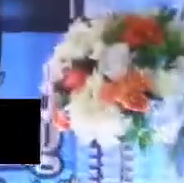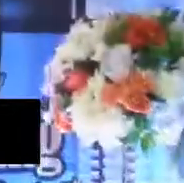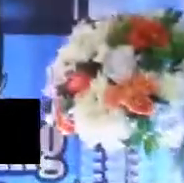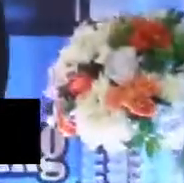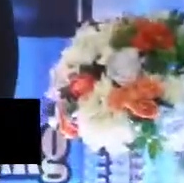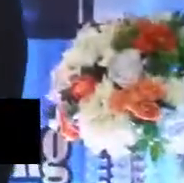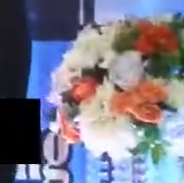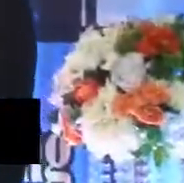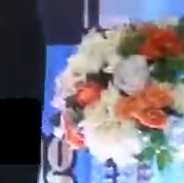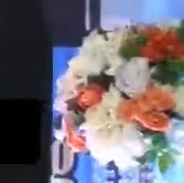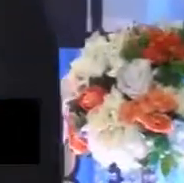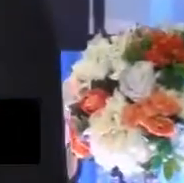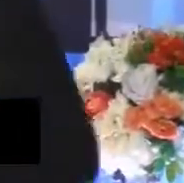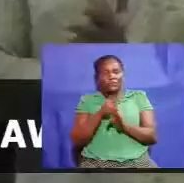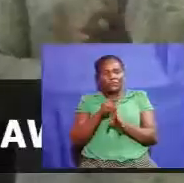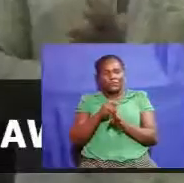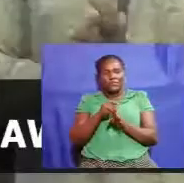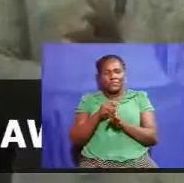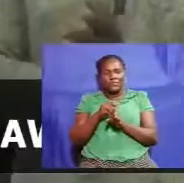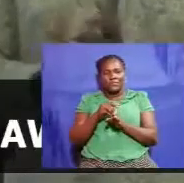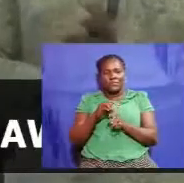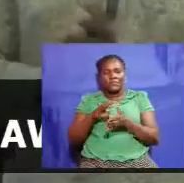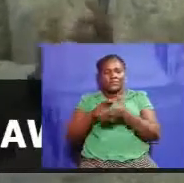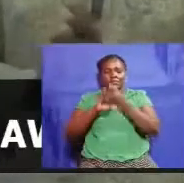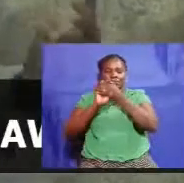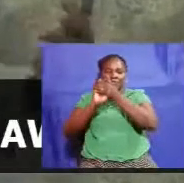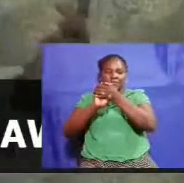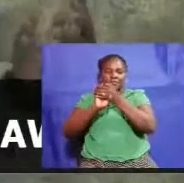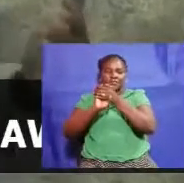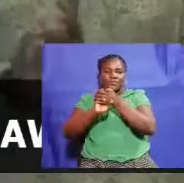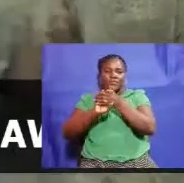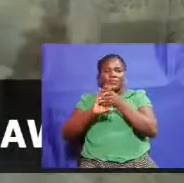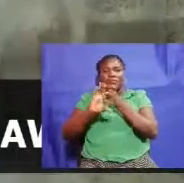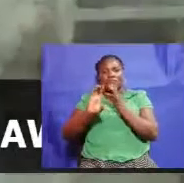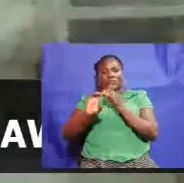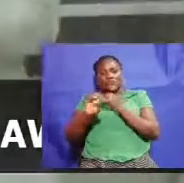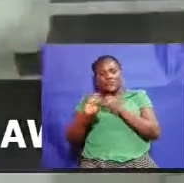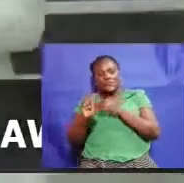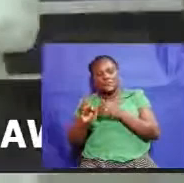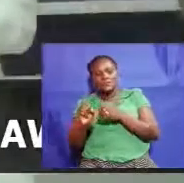I have lived in the goodness of